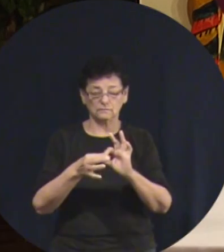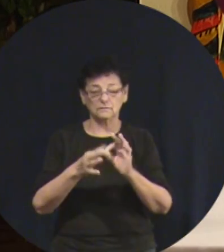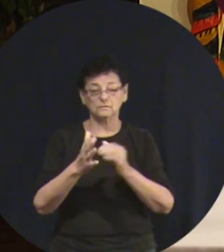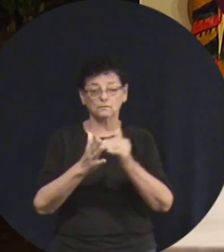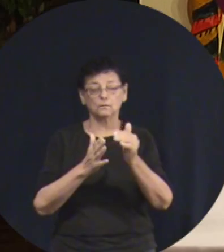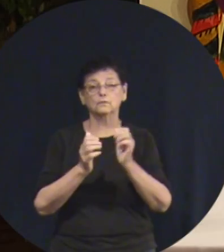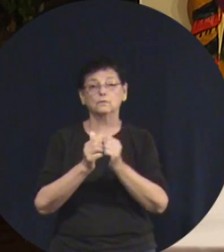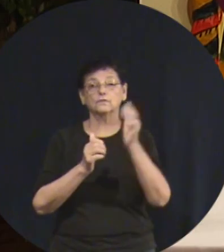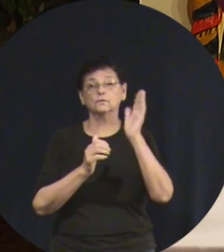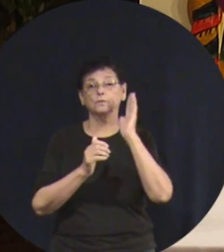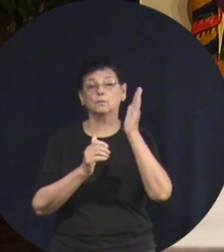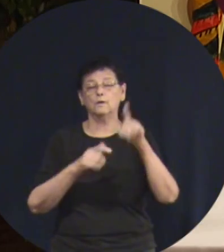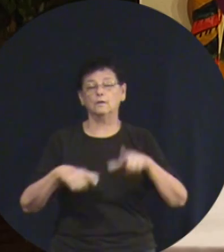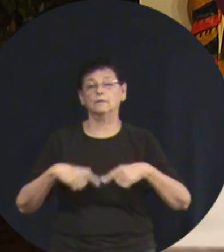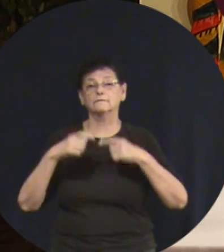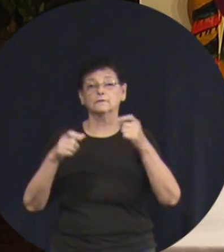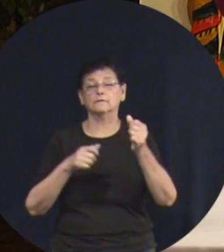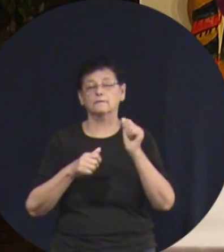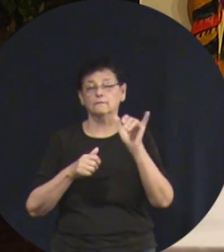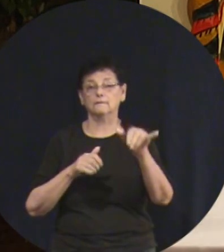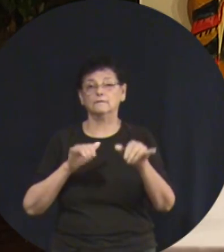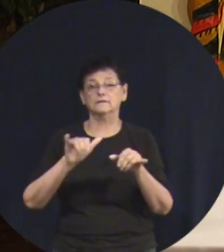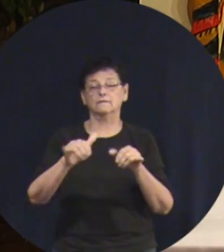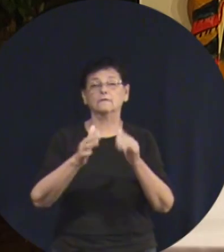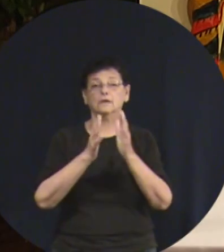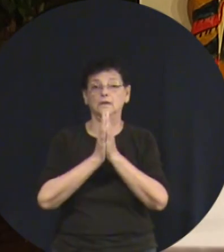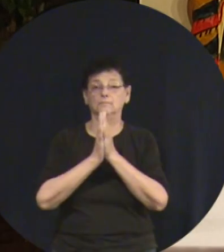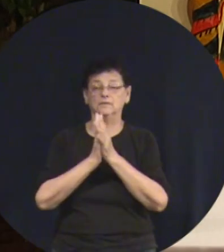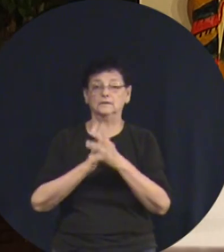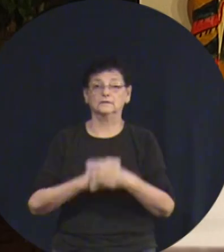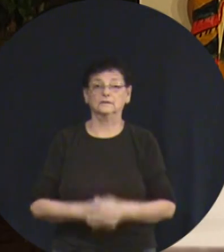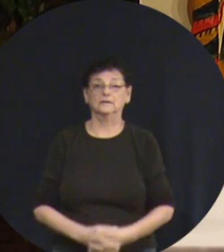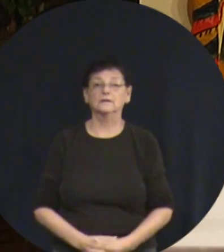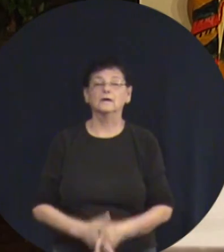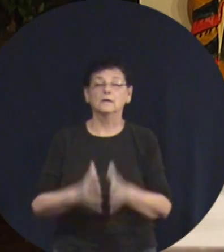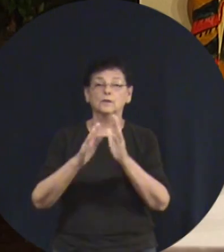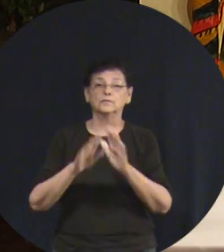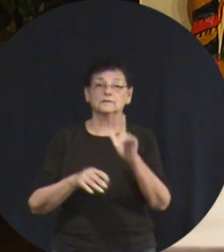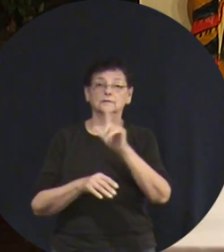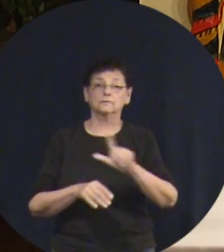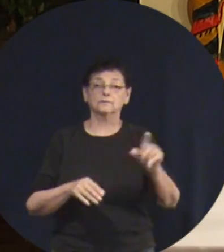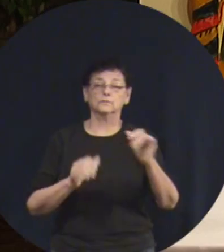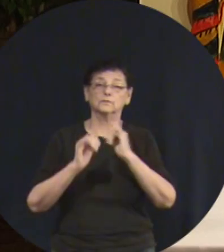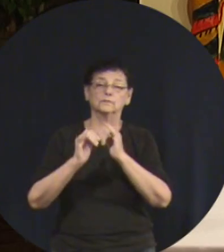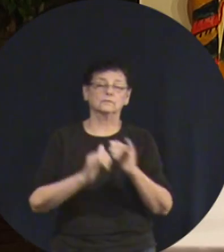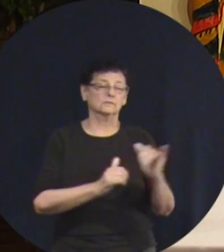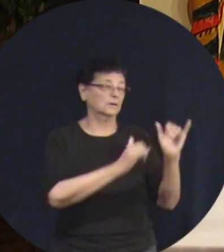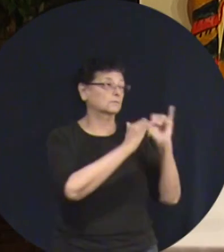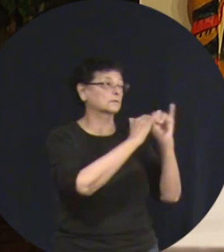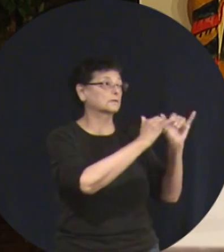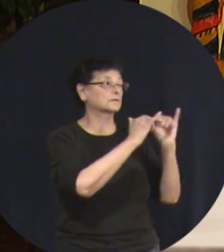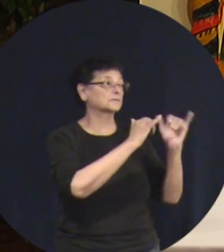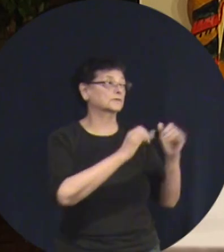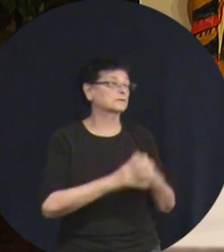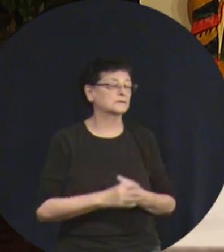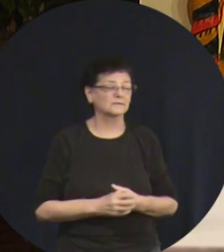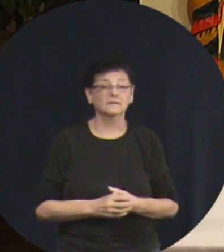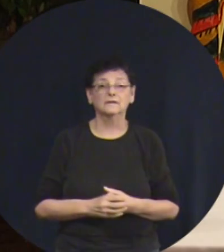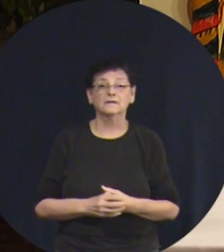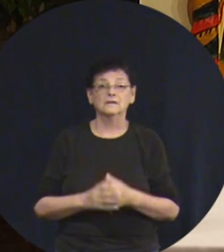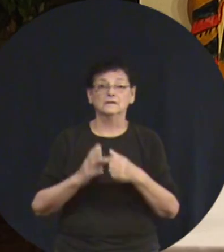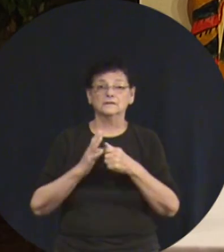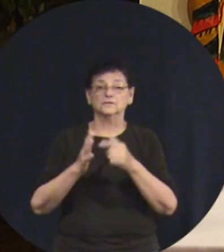our daily bread, and forgive us our trespasses, as we forgive those who trespass against us. And lead